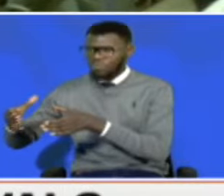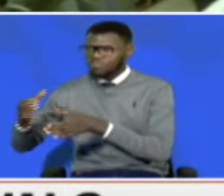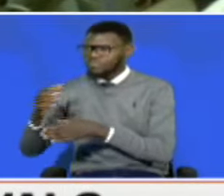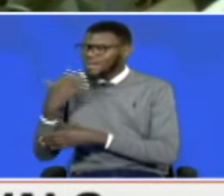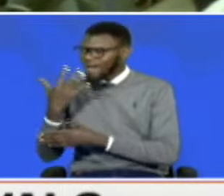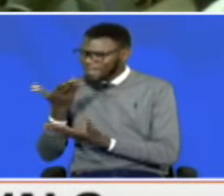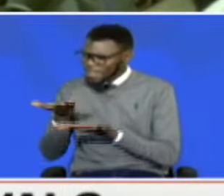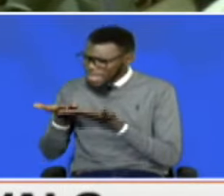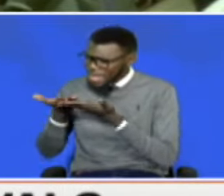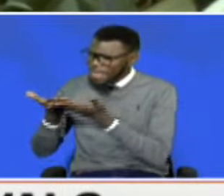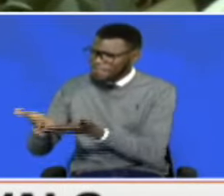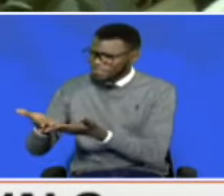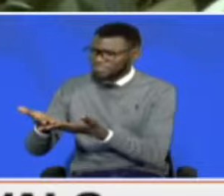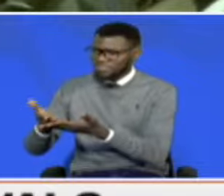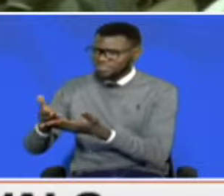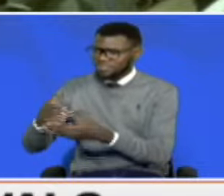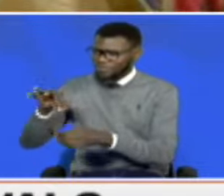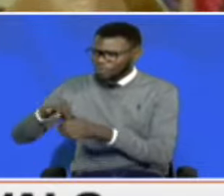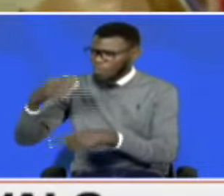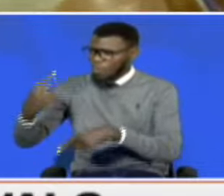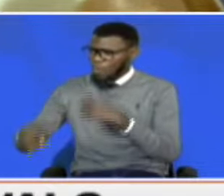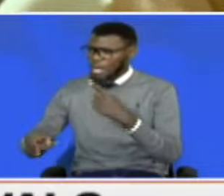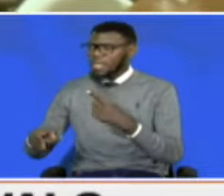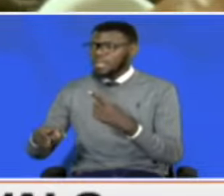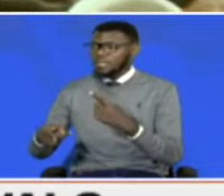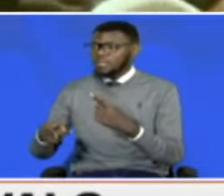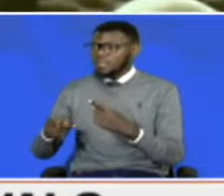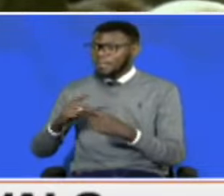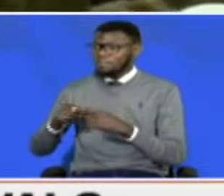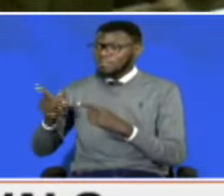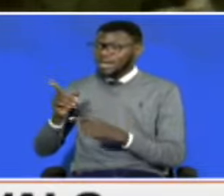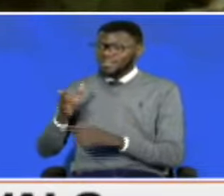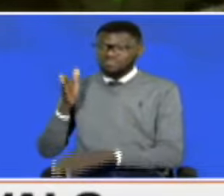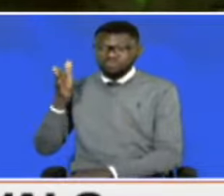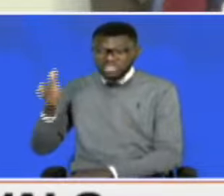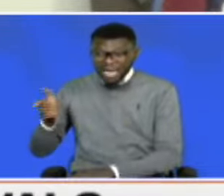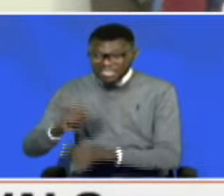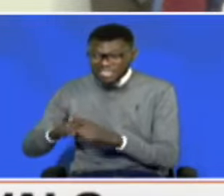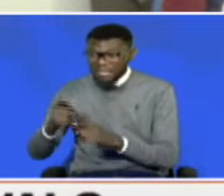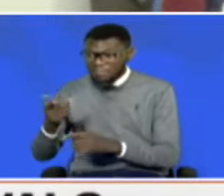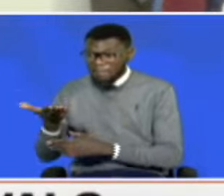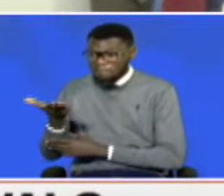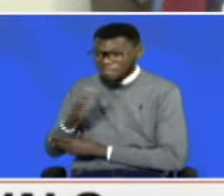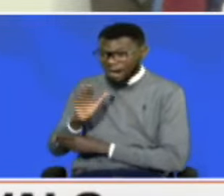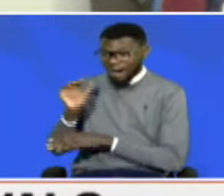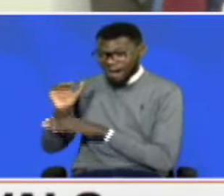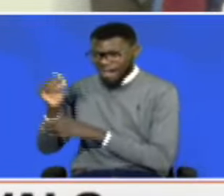him again for support in the coming polls, but he will not be available for them.